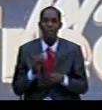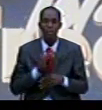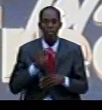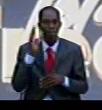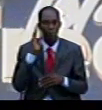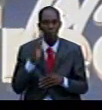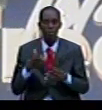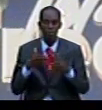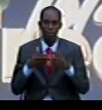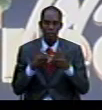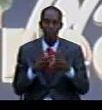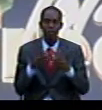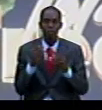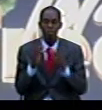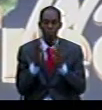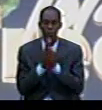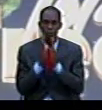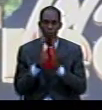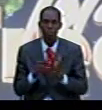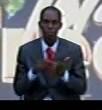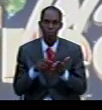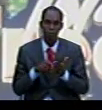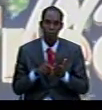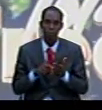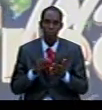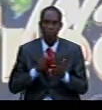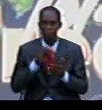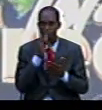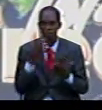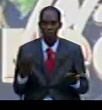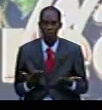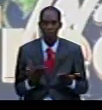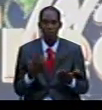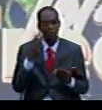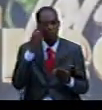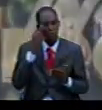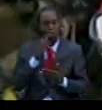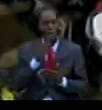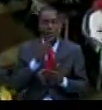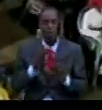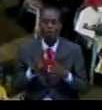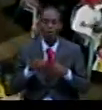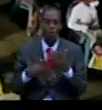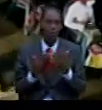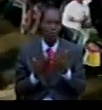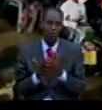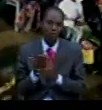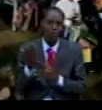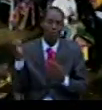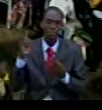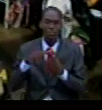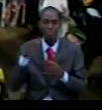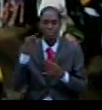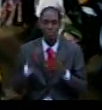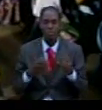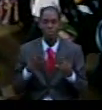the prayer request, I'm here all night until the end of this crusade